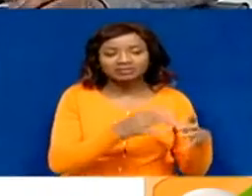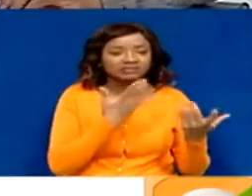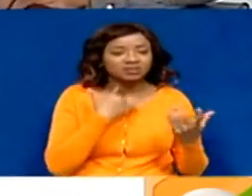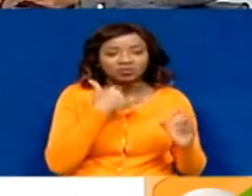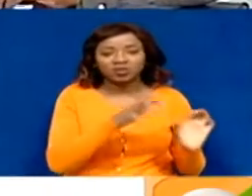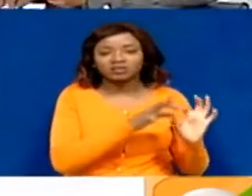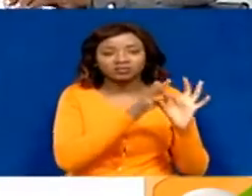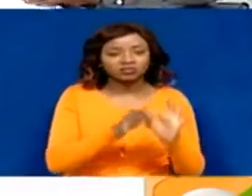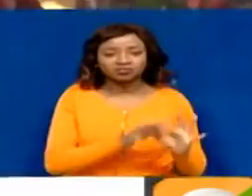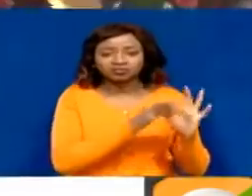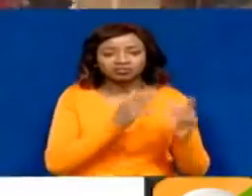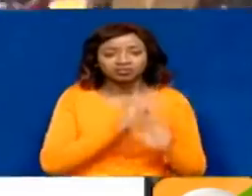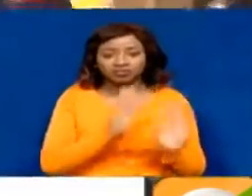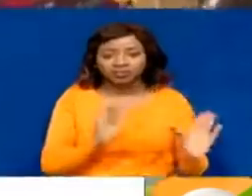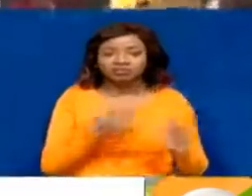first round.